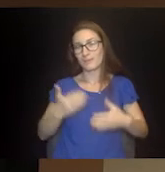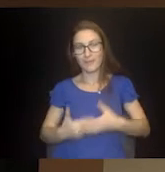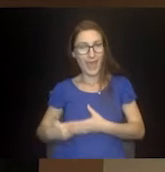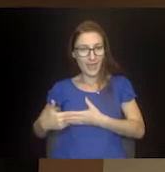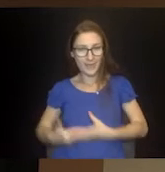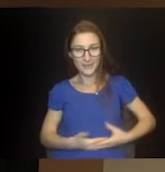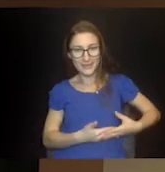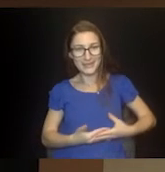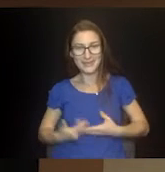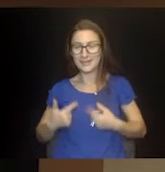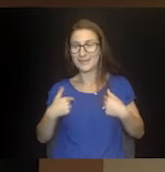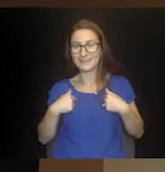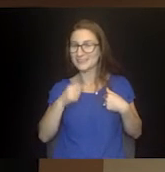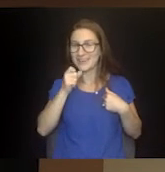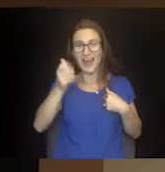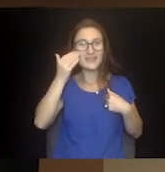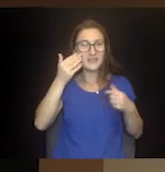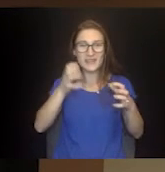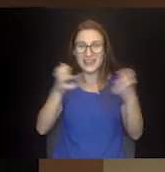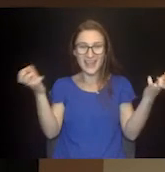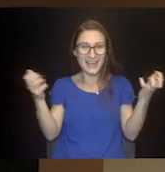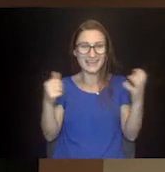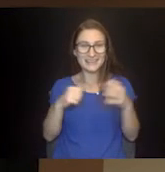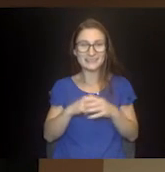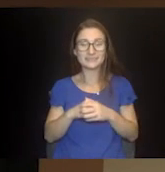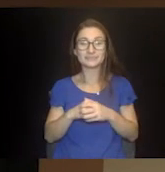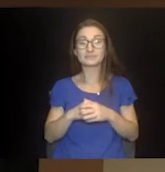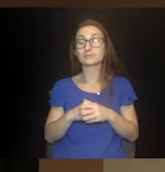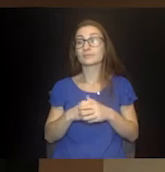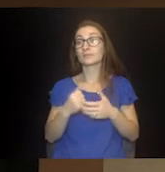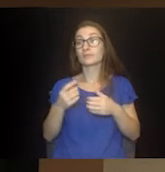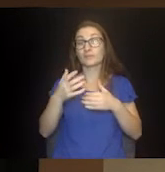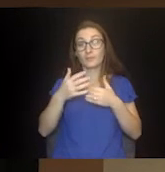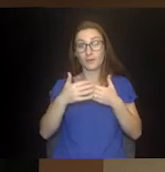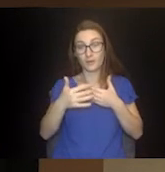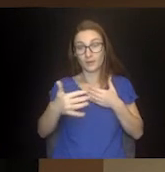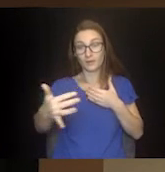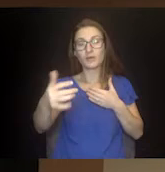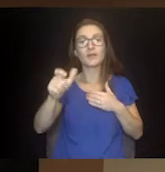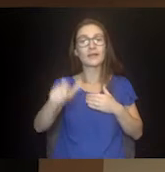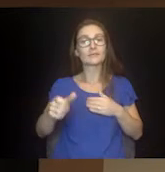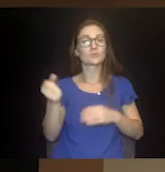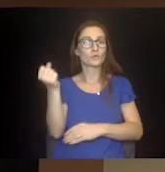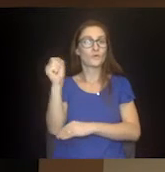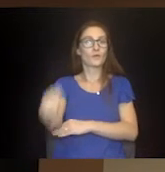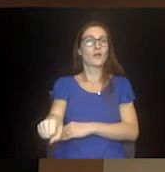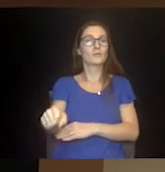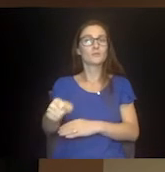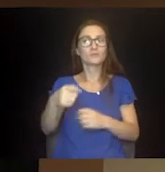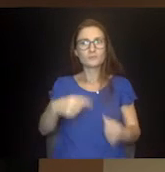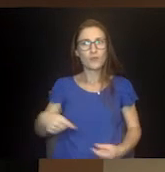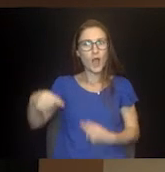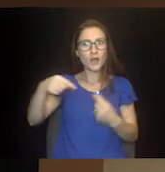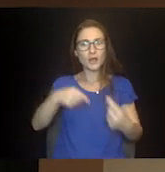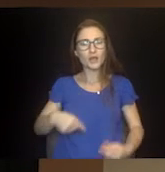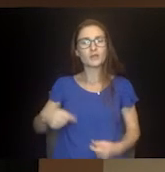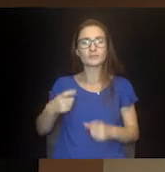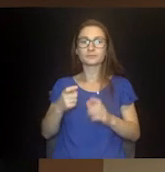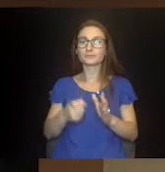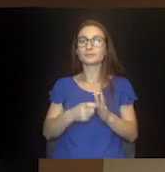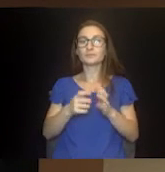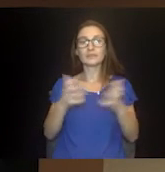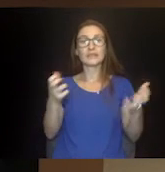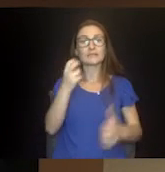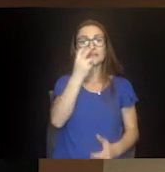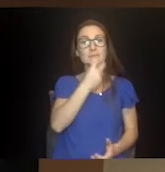I was a baby. You're not gonna really know too much, but ever since then, when I had to overcome those